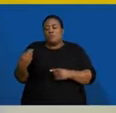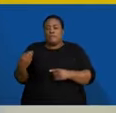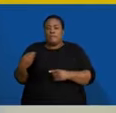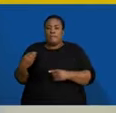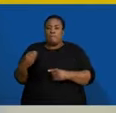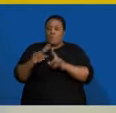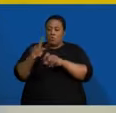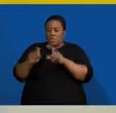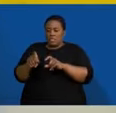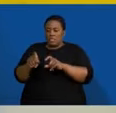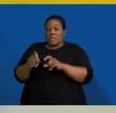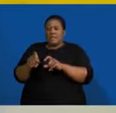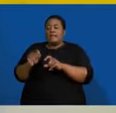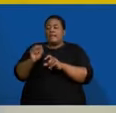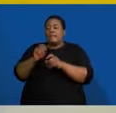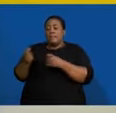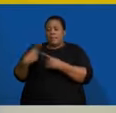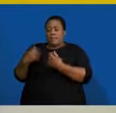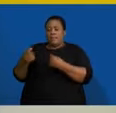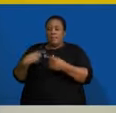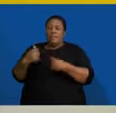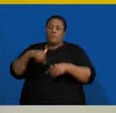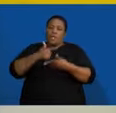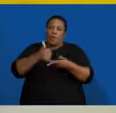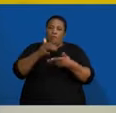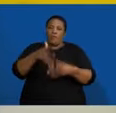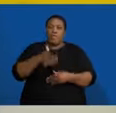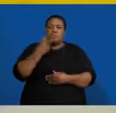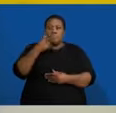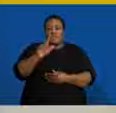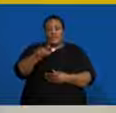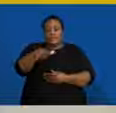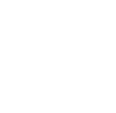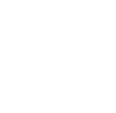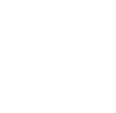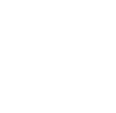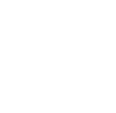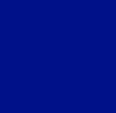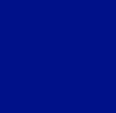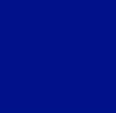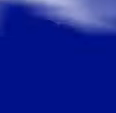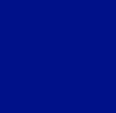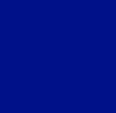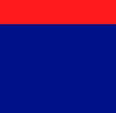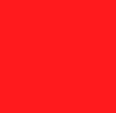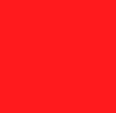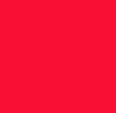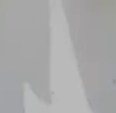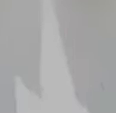questions, send them through and we'll assist you. We'll see you shortly after the break.